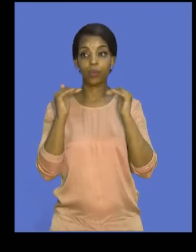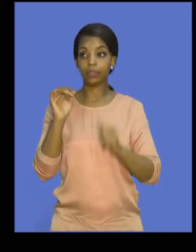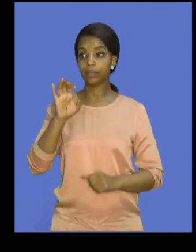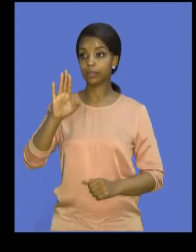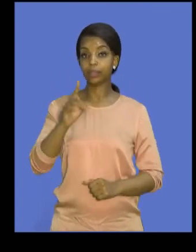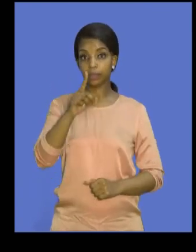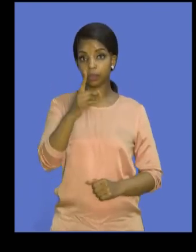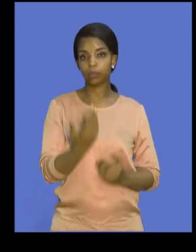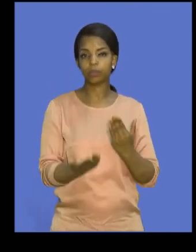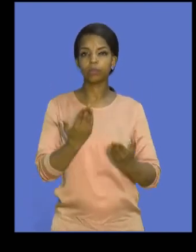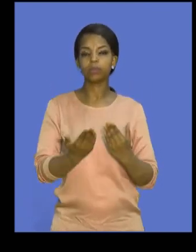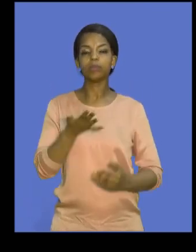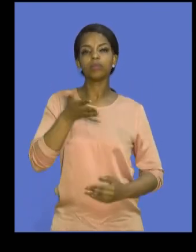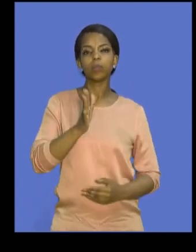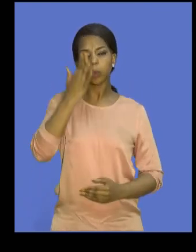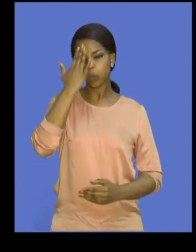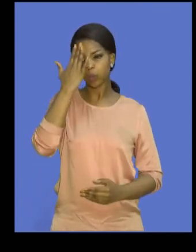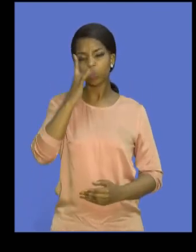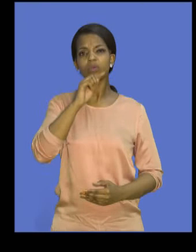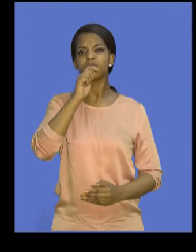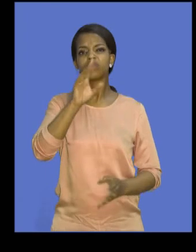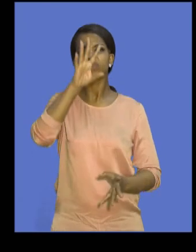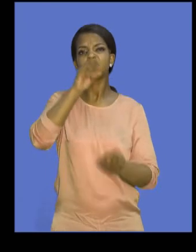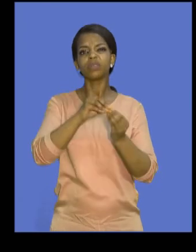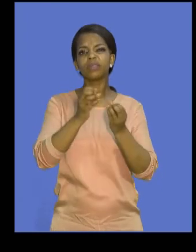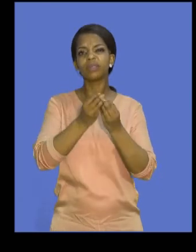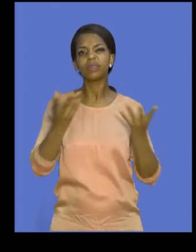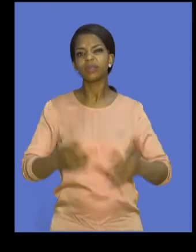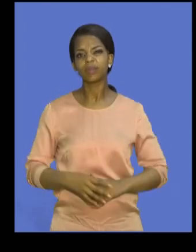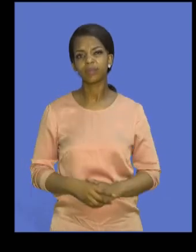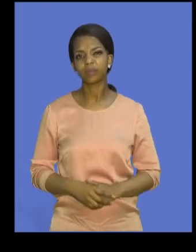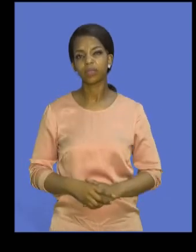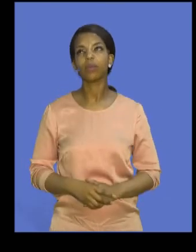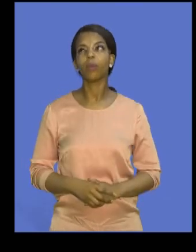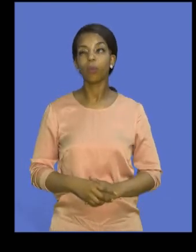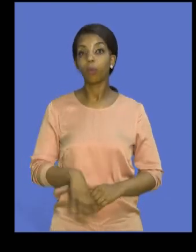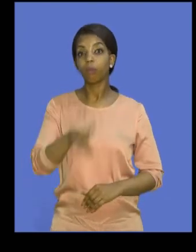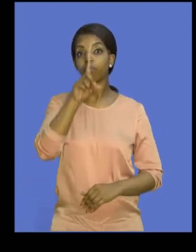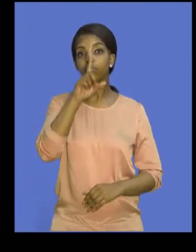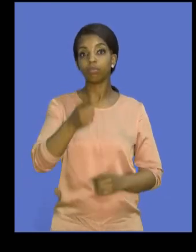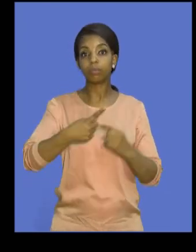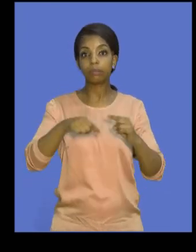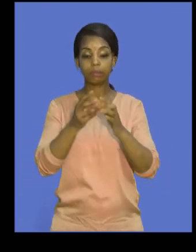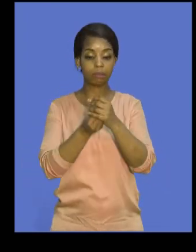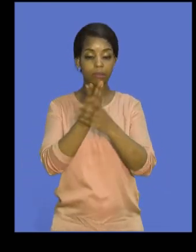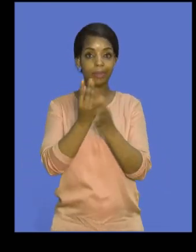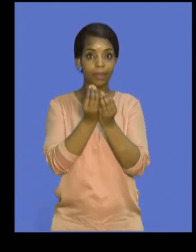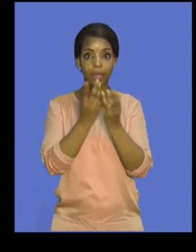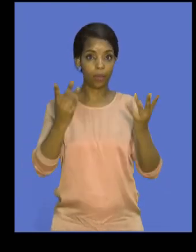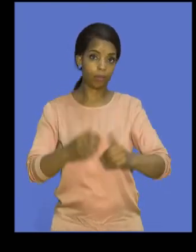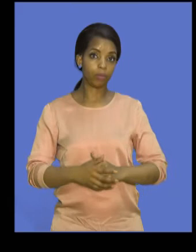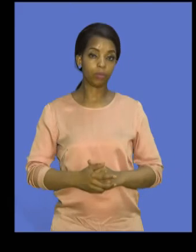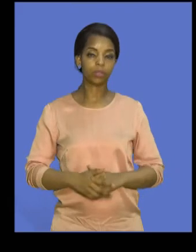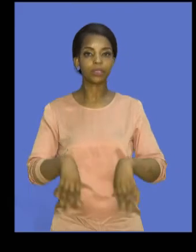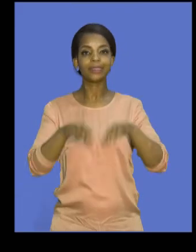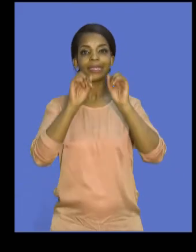what our total is, we will then say, what is our growth? Our growth is 10 multiplied by the number